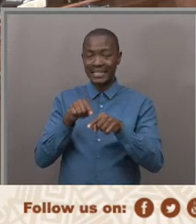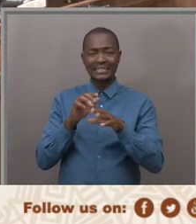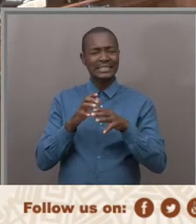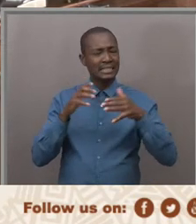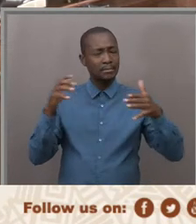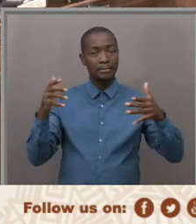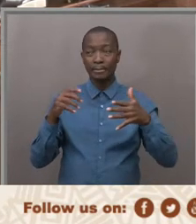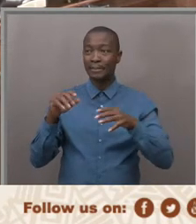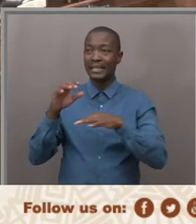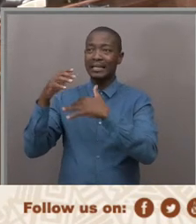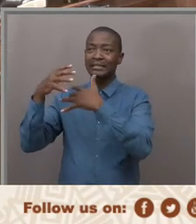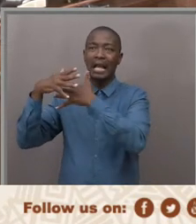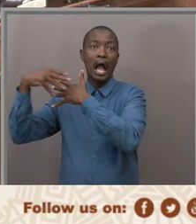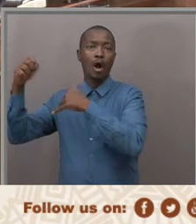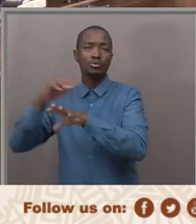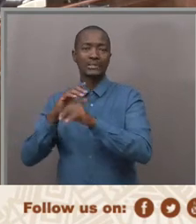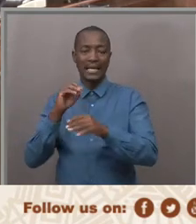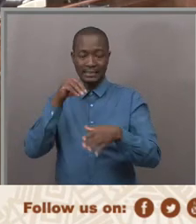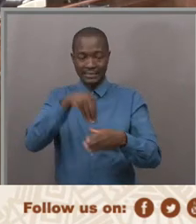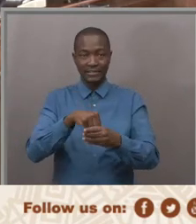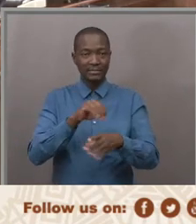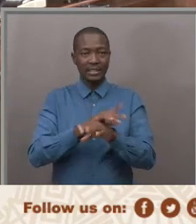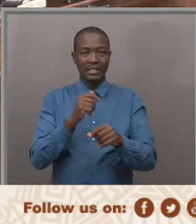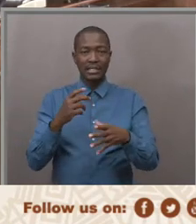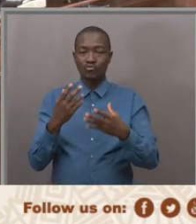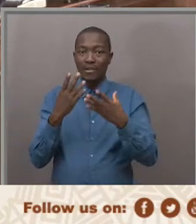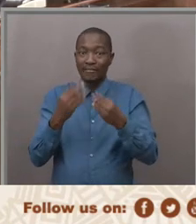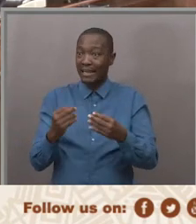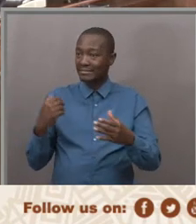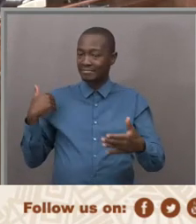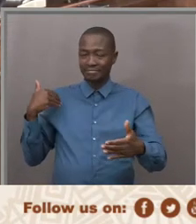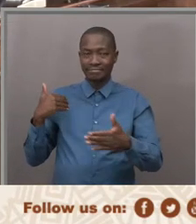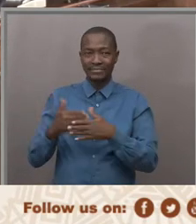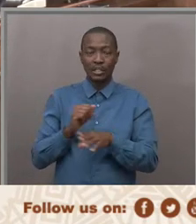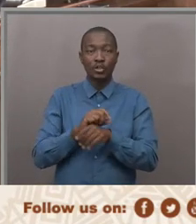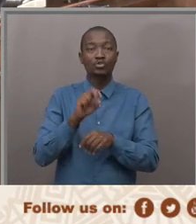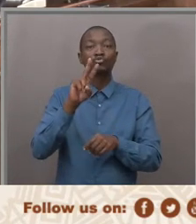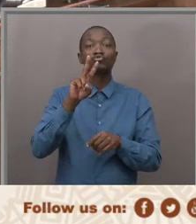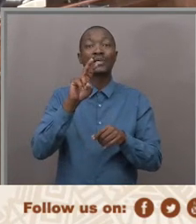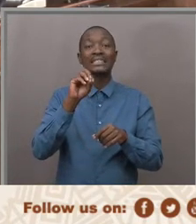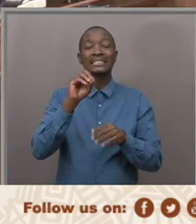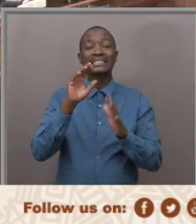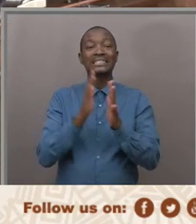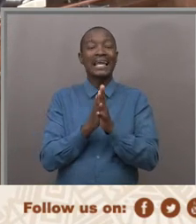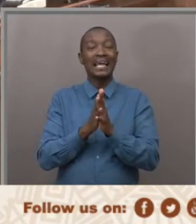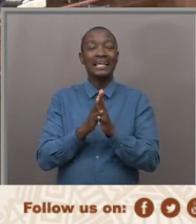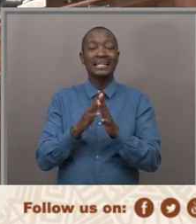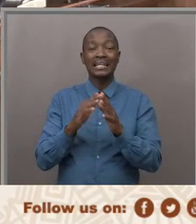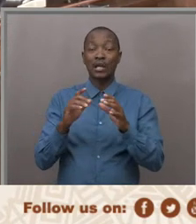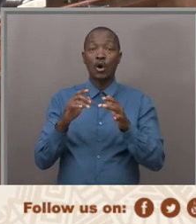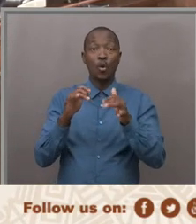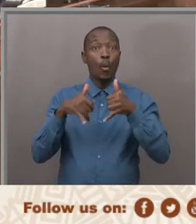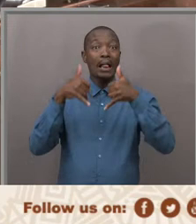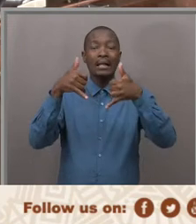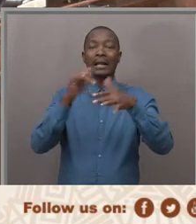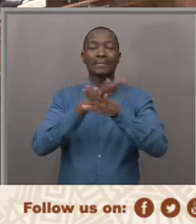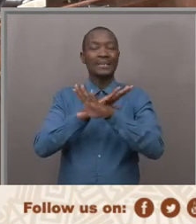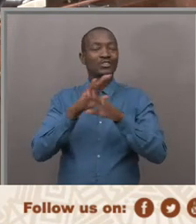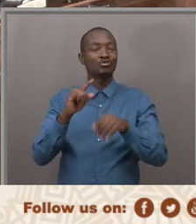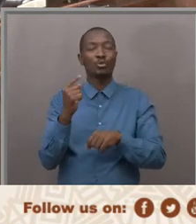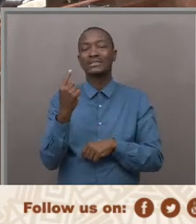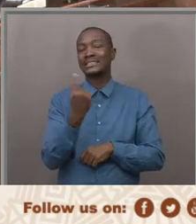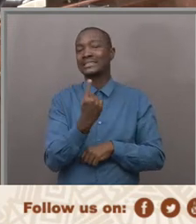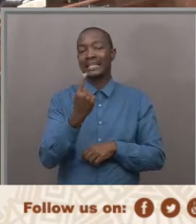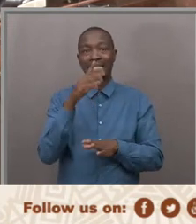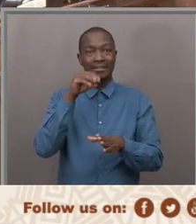investment we have ever had since the 2010 World Cup. There's no single investment that